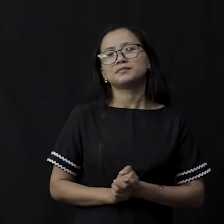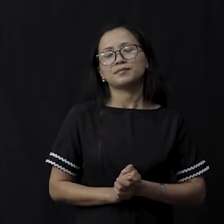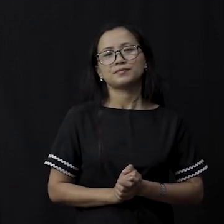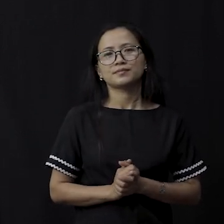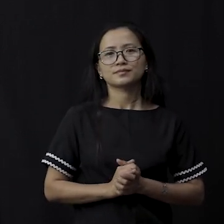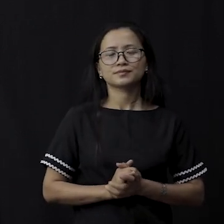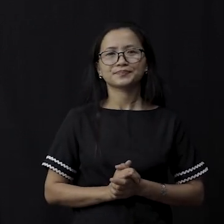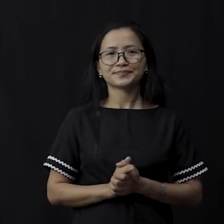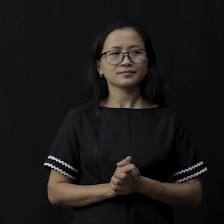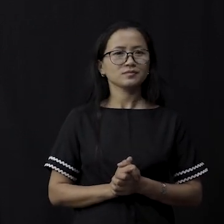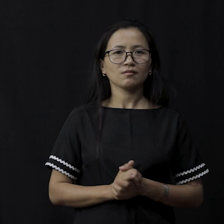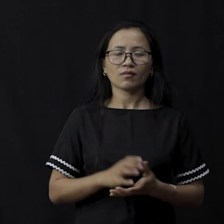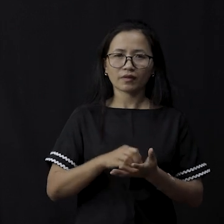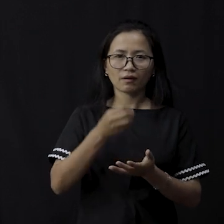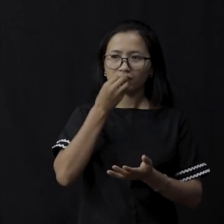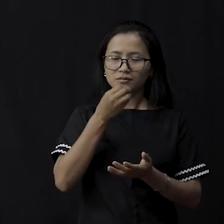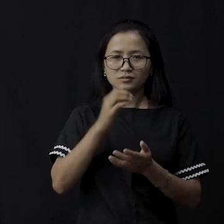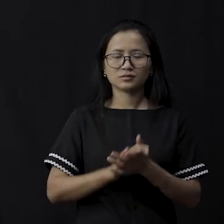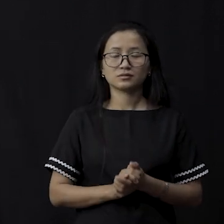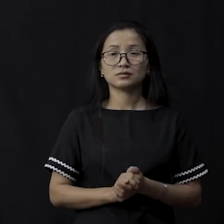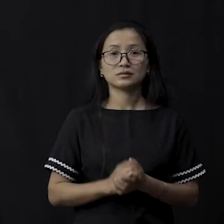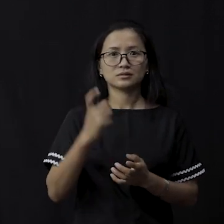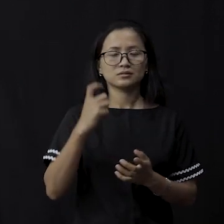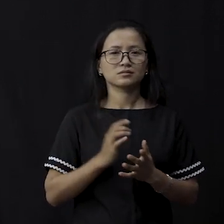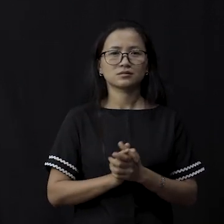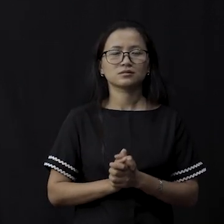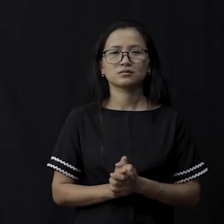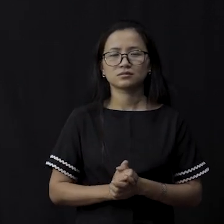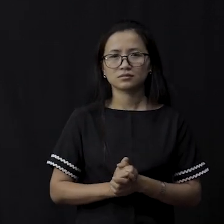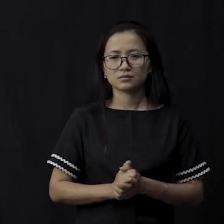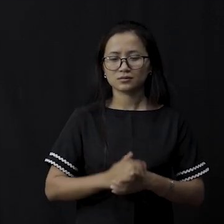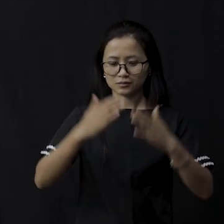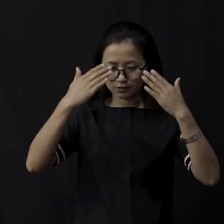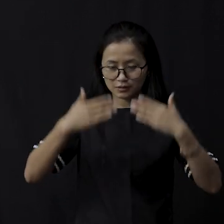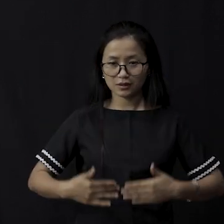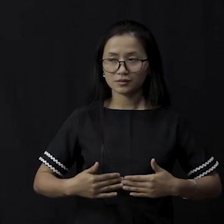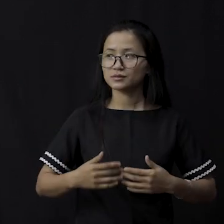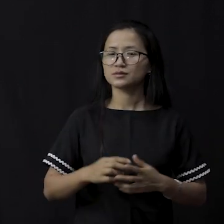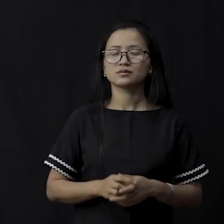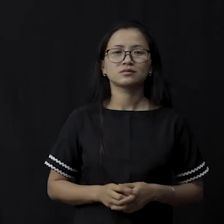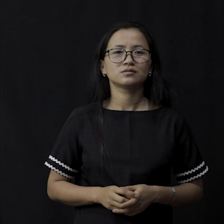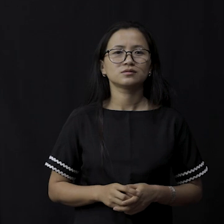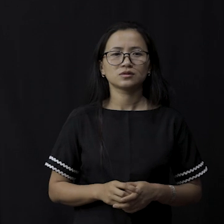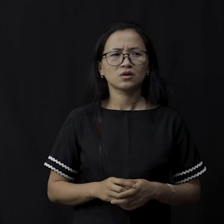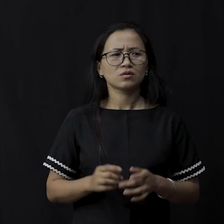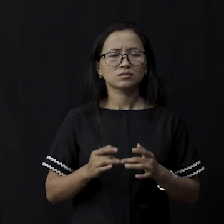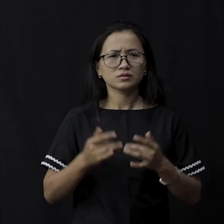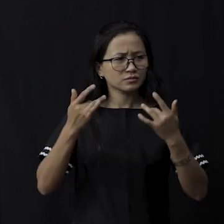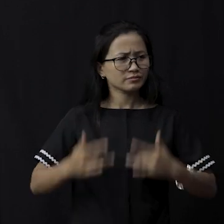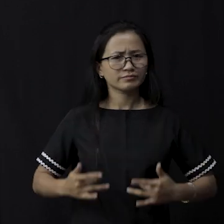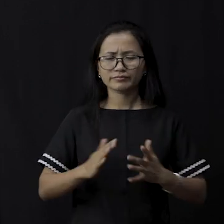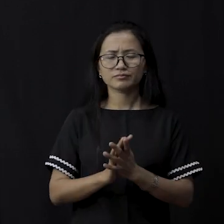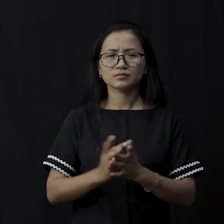So, our food consists of, our food habit consists of mostly, all these different